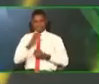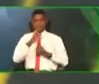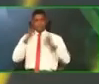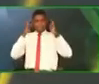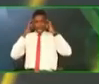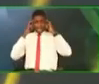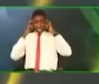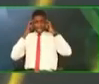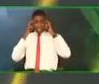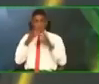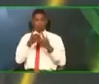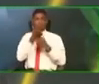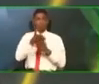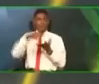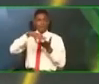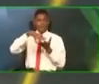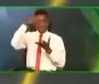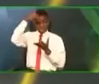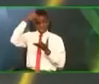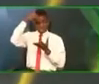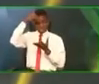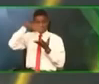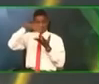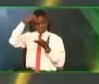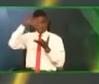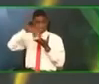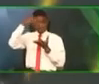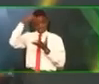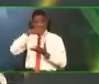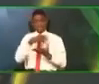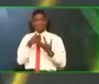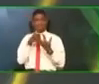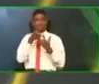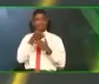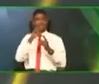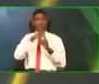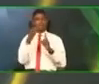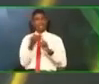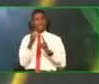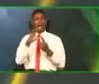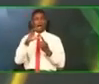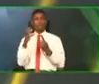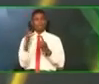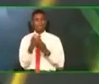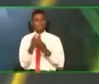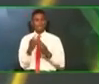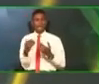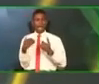mind, through learning, I wrote here, and through environmental conditioning,